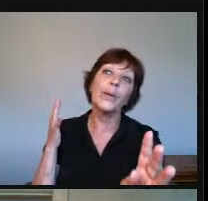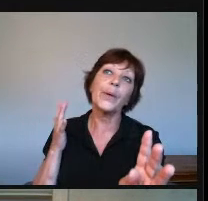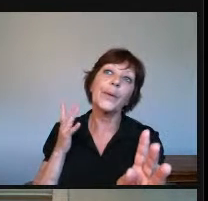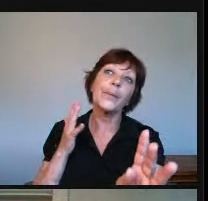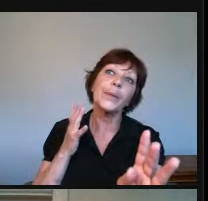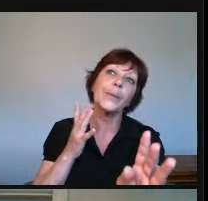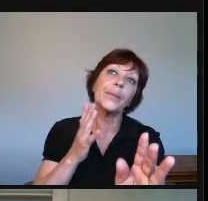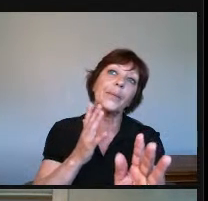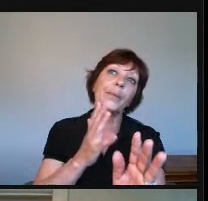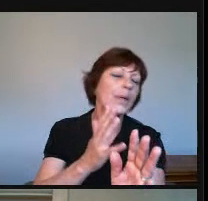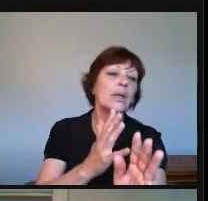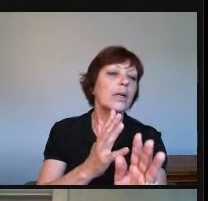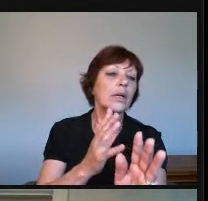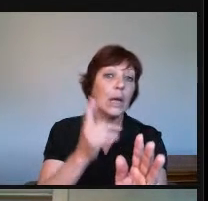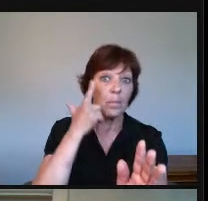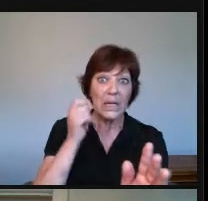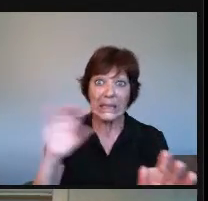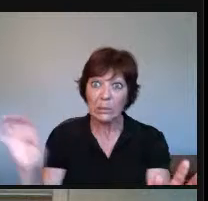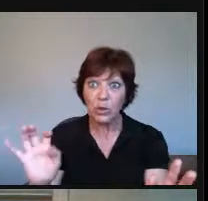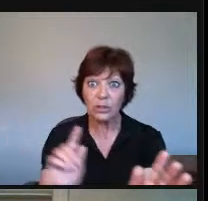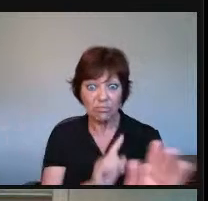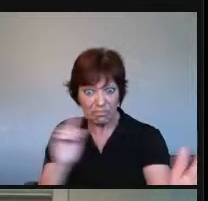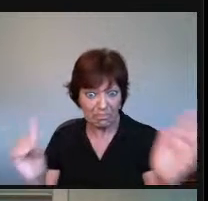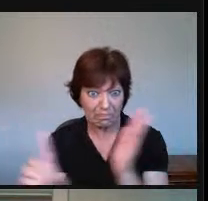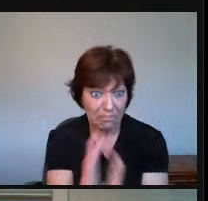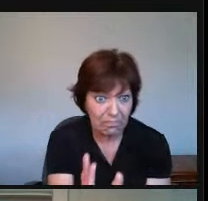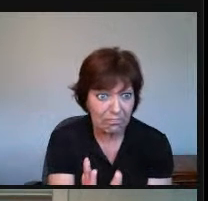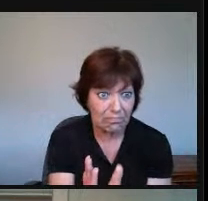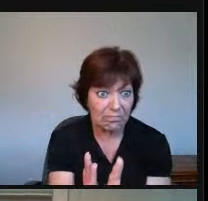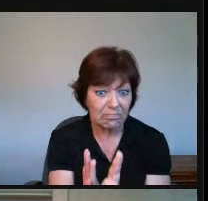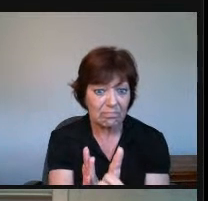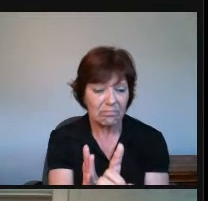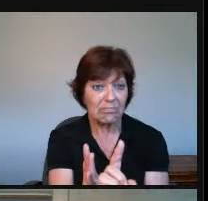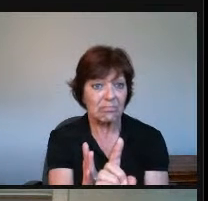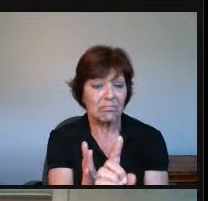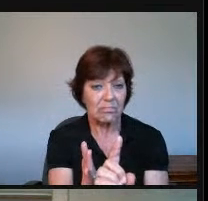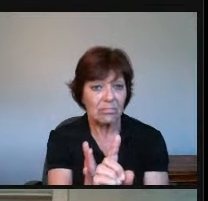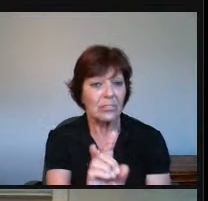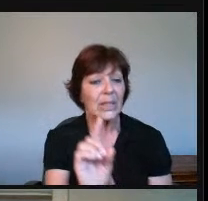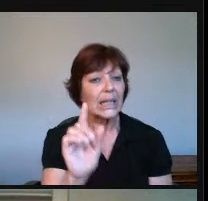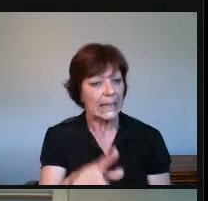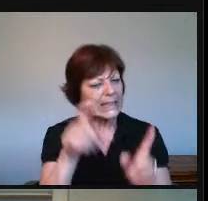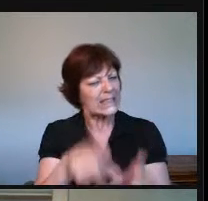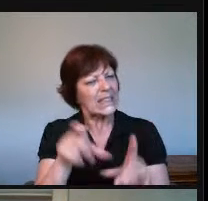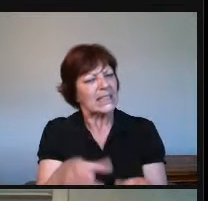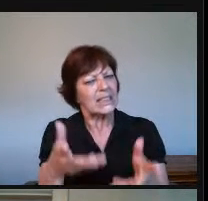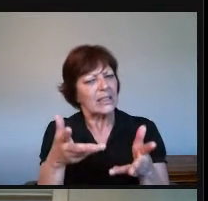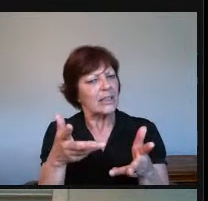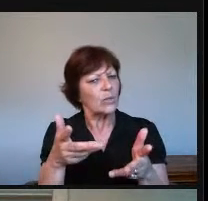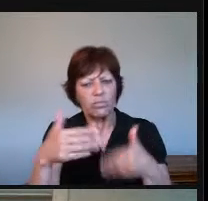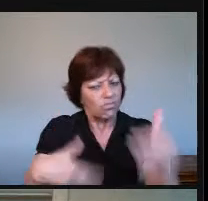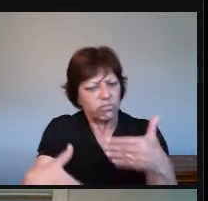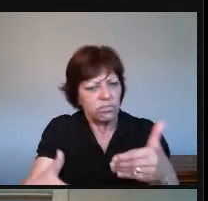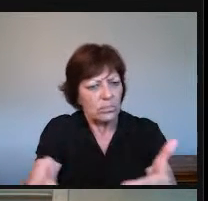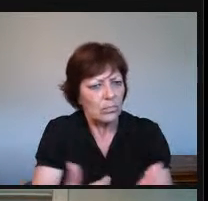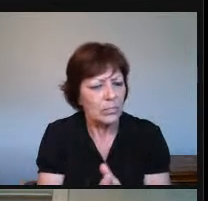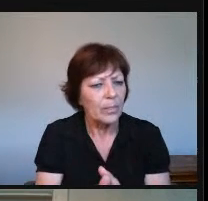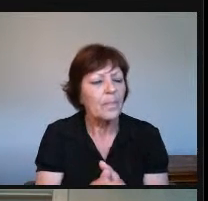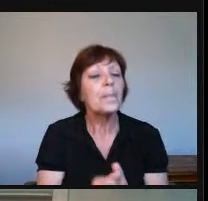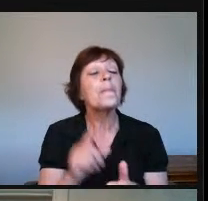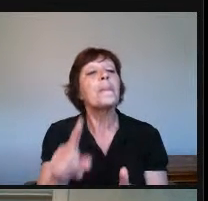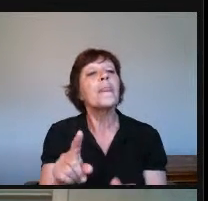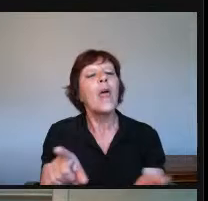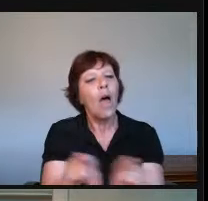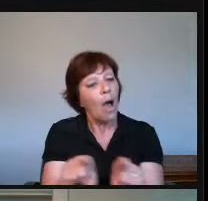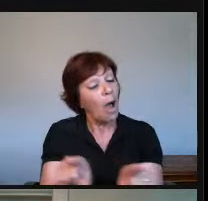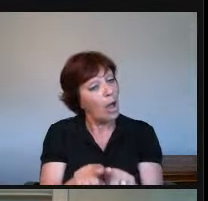queue, because of its emergency need, it was pushed forward, and the testing was fast-tracked. The other point that I